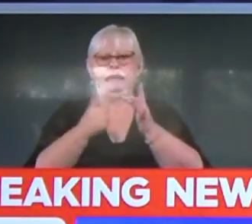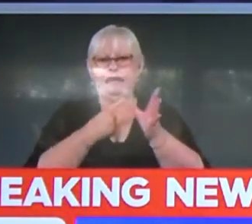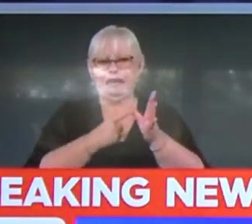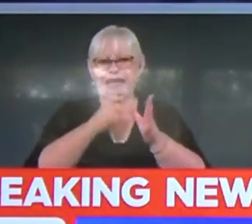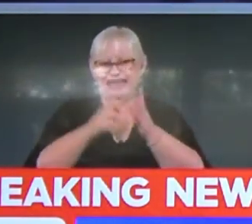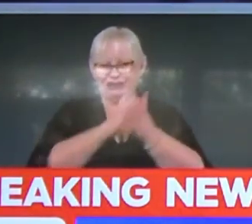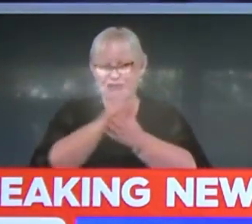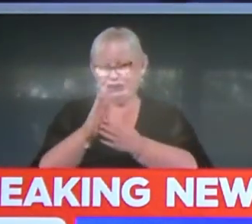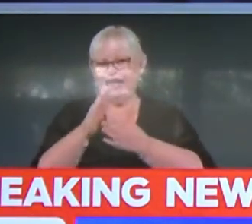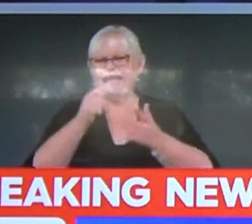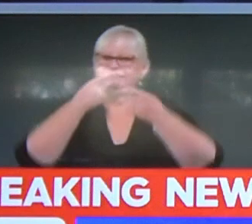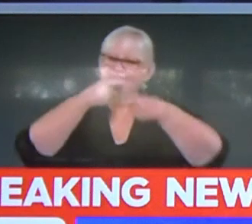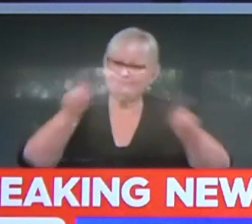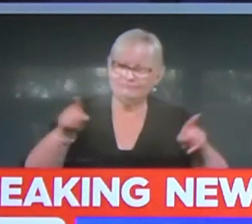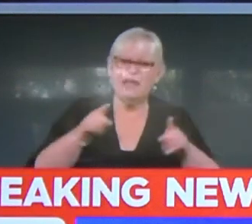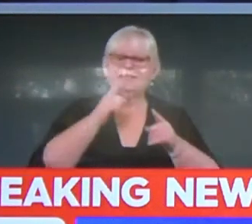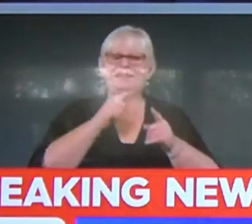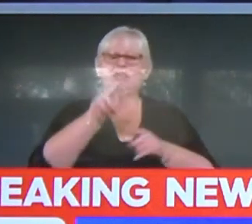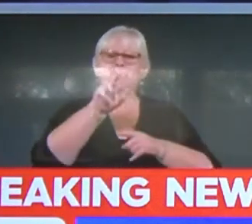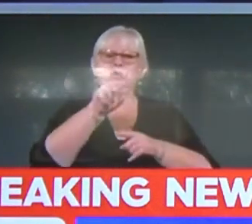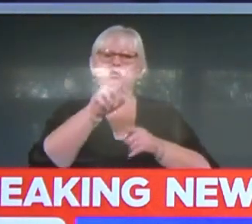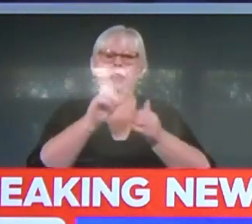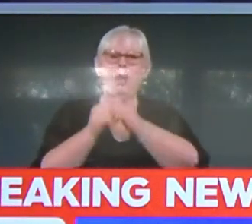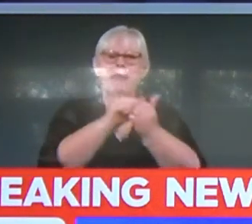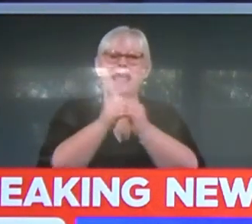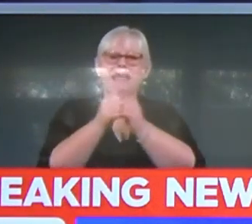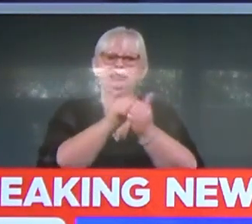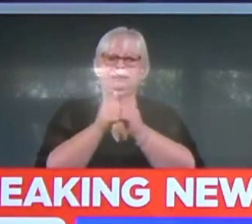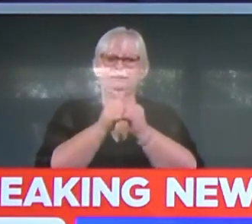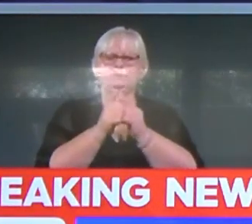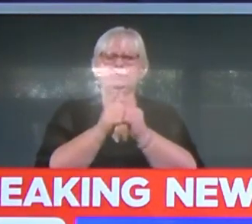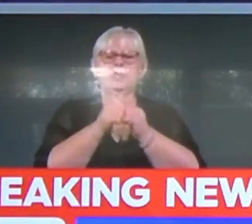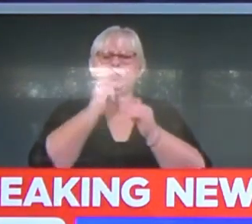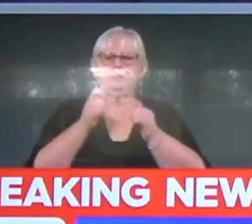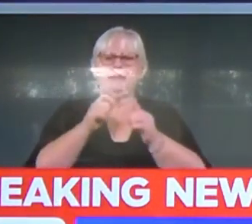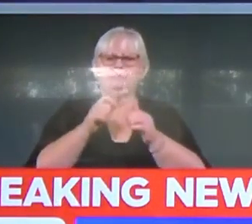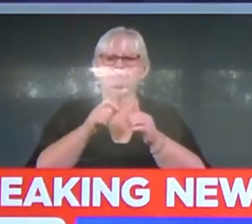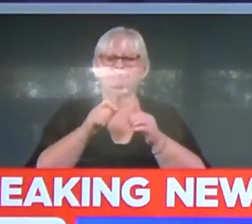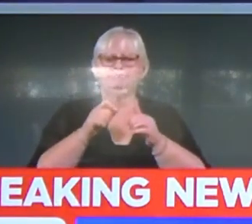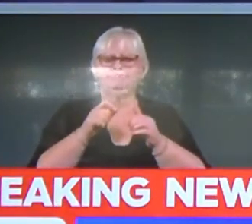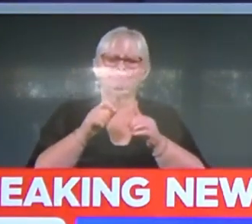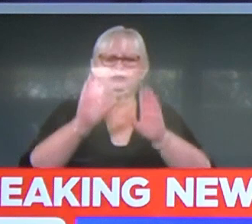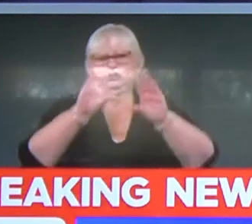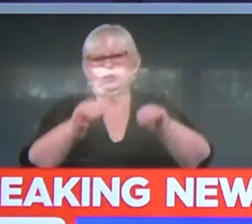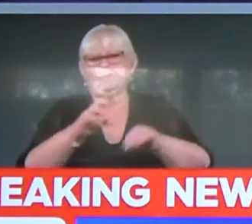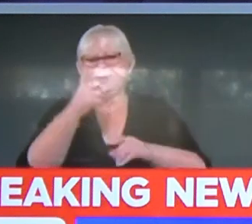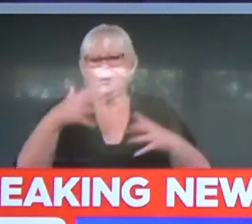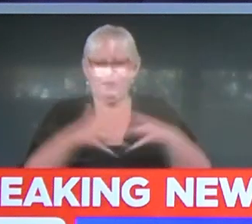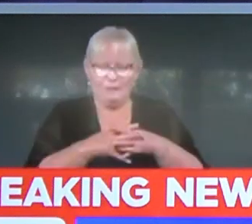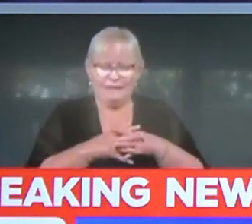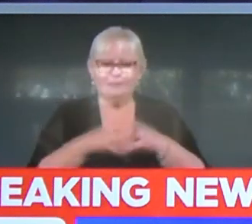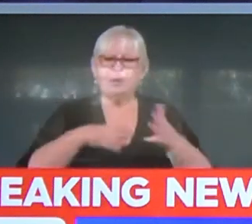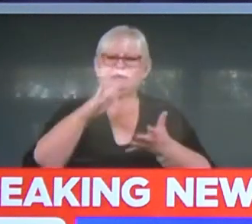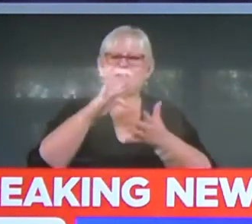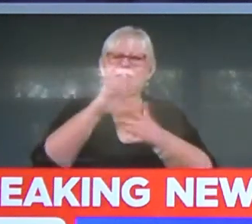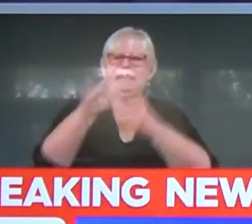for welfare will be suspended for just 1 week while the website gets back up. You've outlined a very wide range of businesses